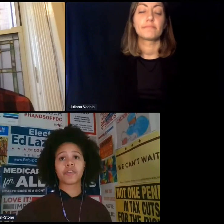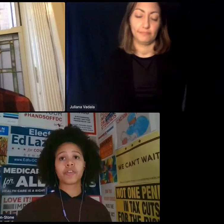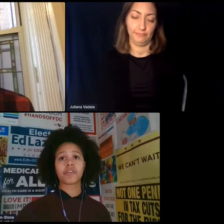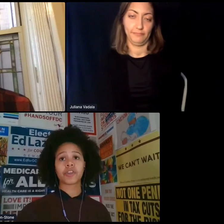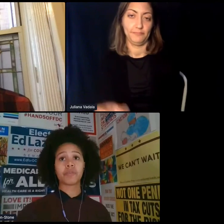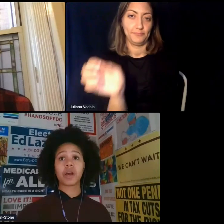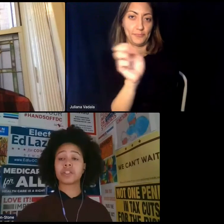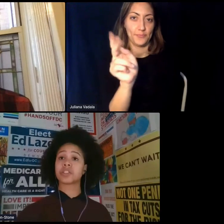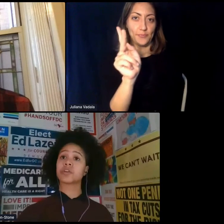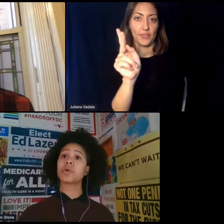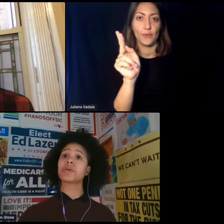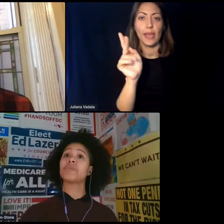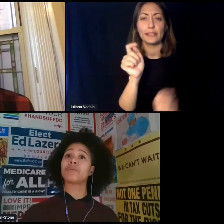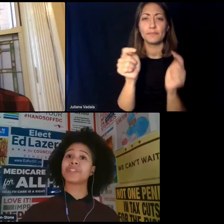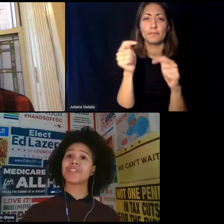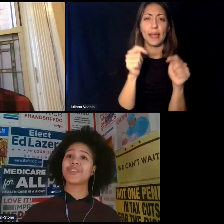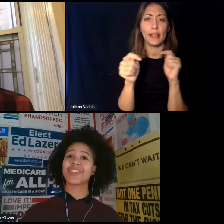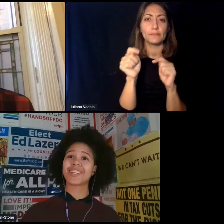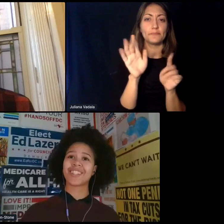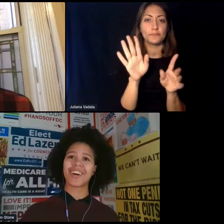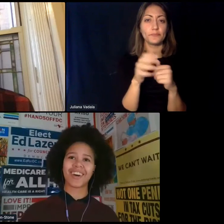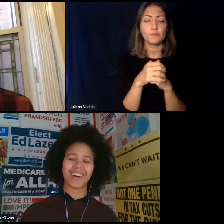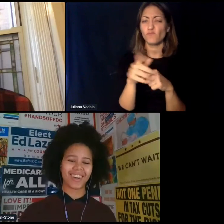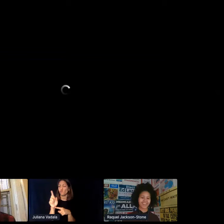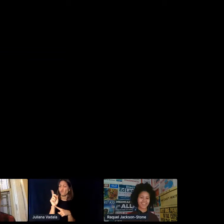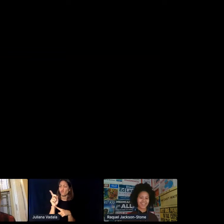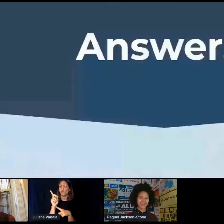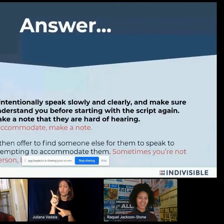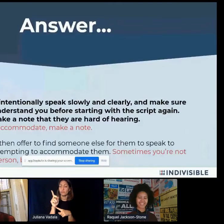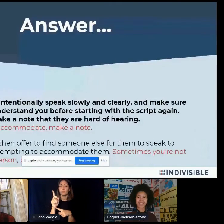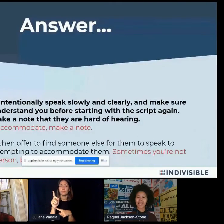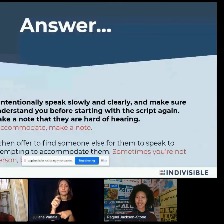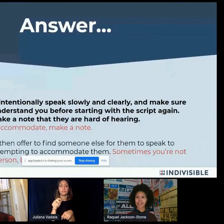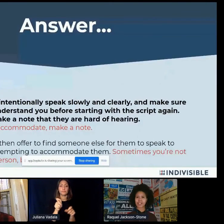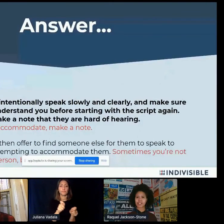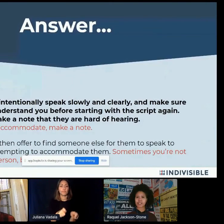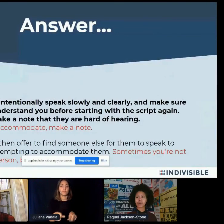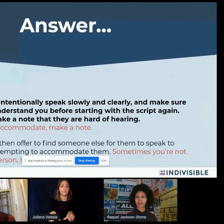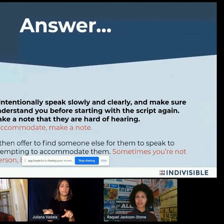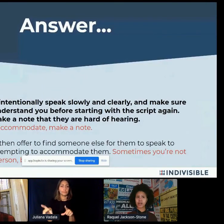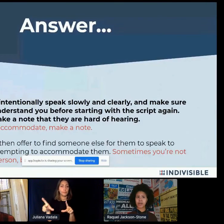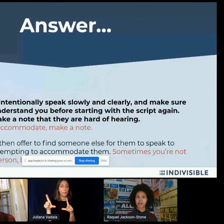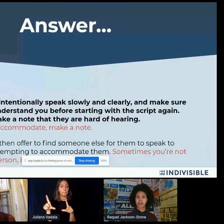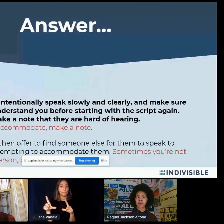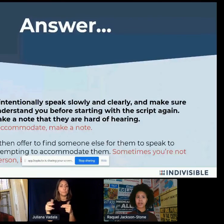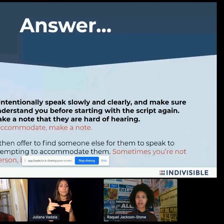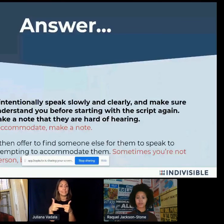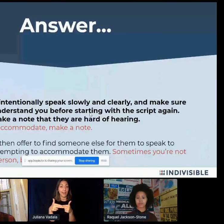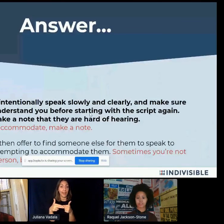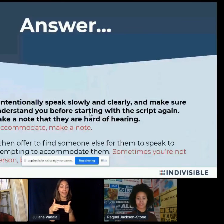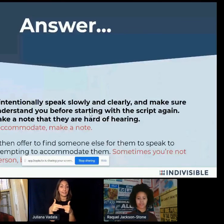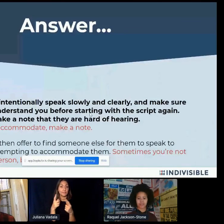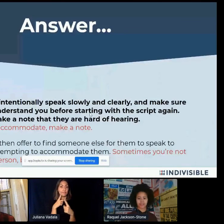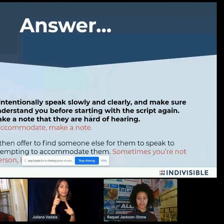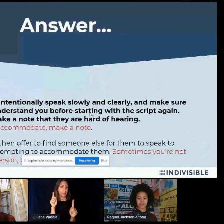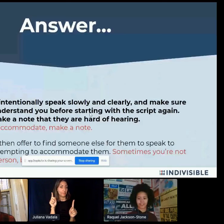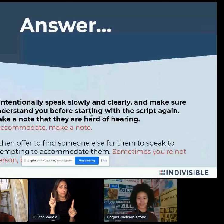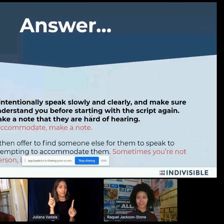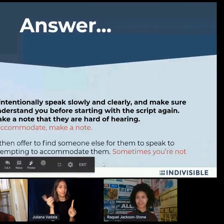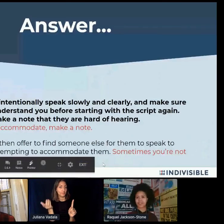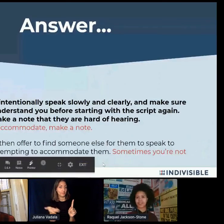Get us just a quick moment to get our slides back up, as well as our